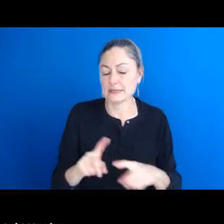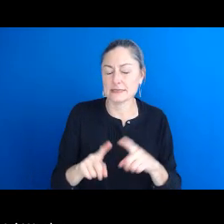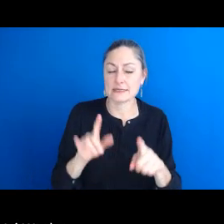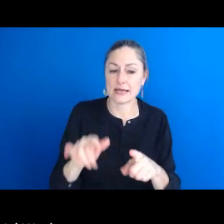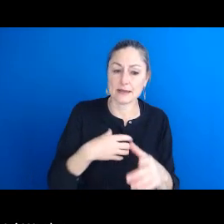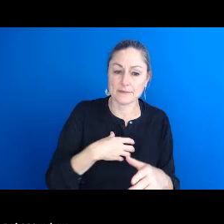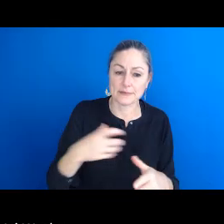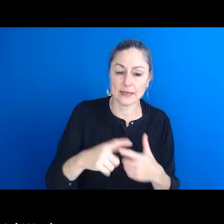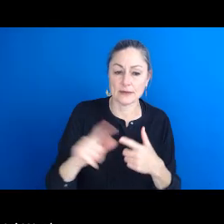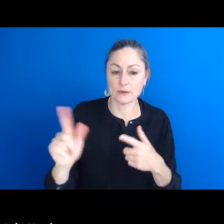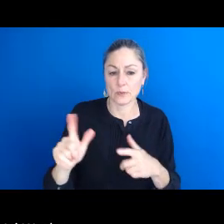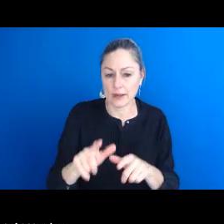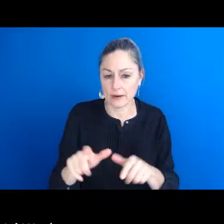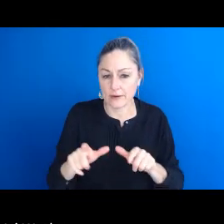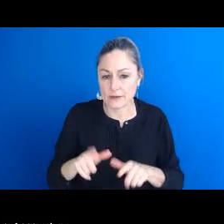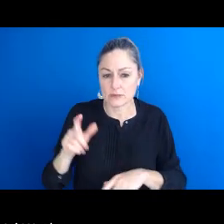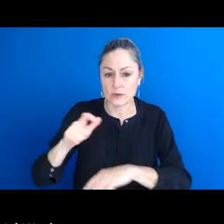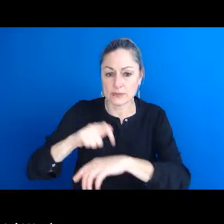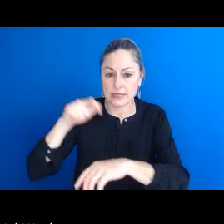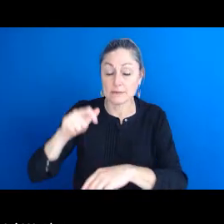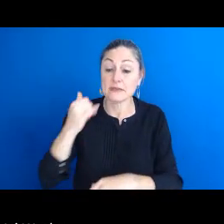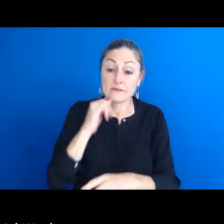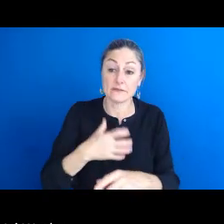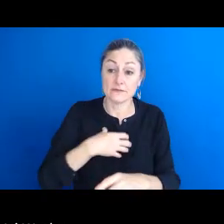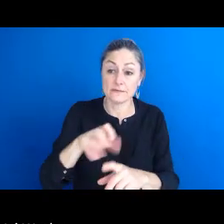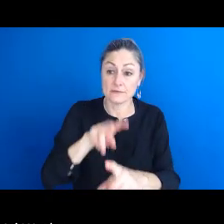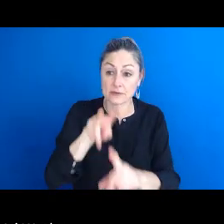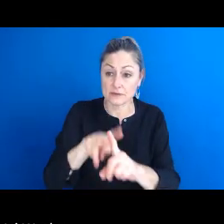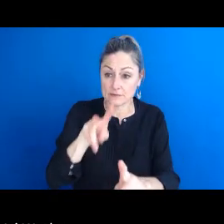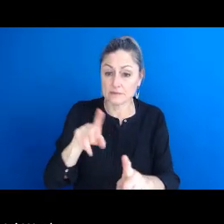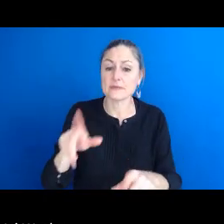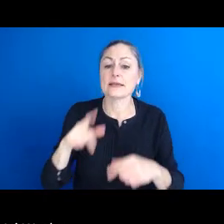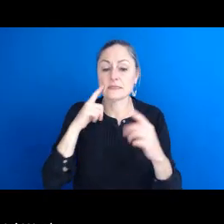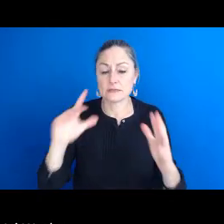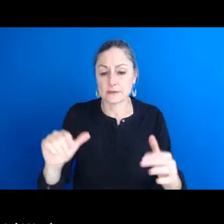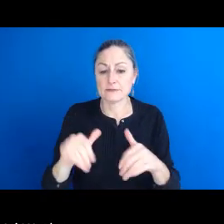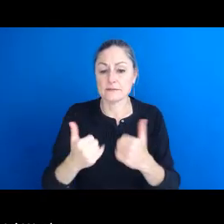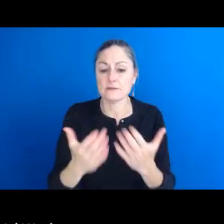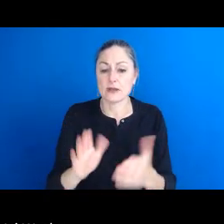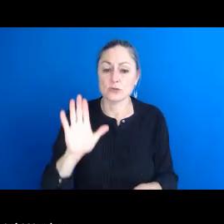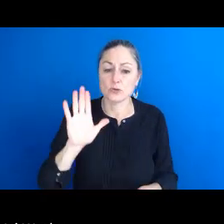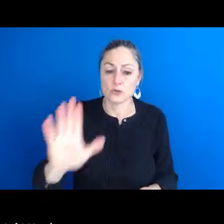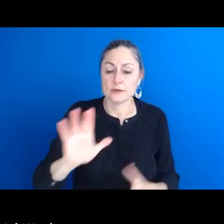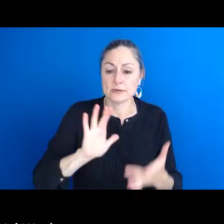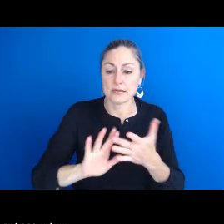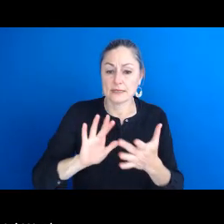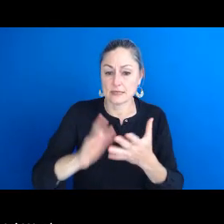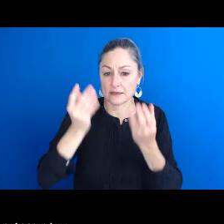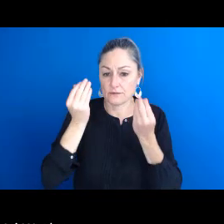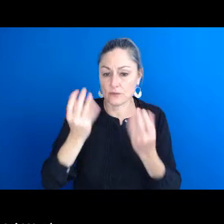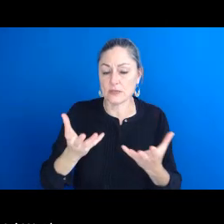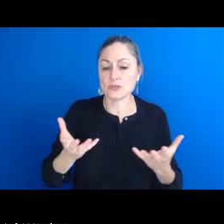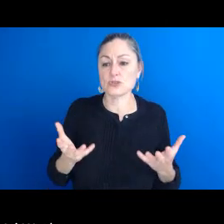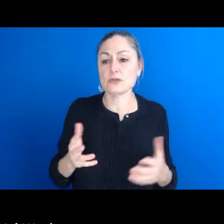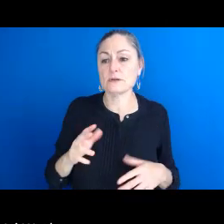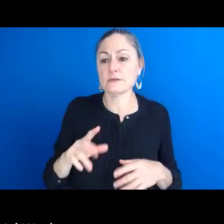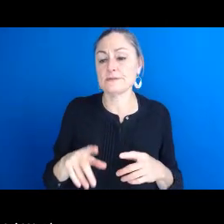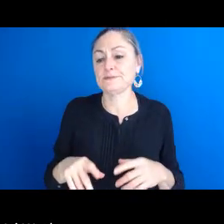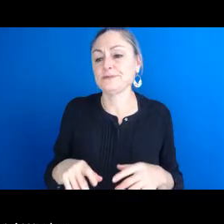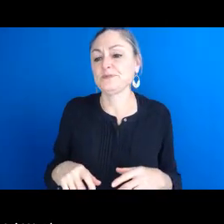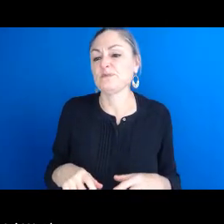timely. So if you're filing a complaint, you can expect to provide your contact information, what you experience, as well as who